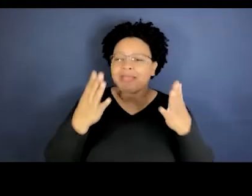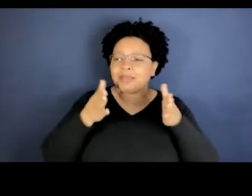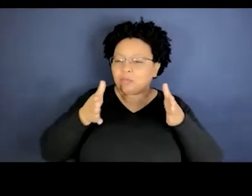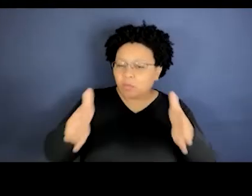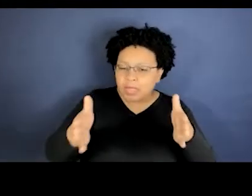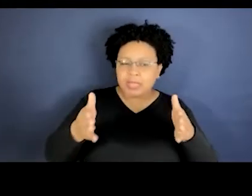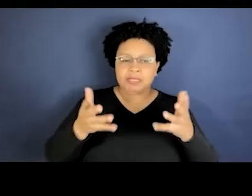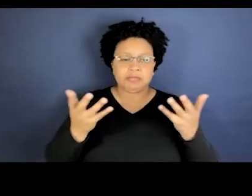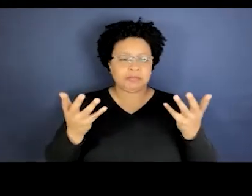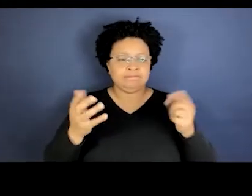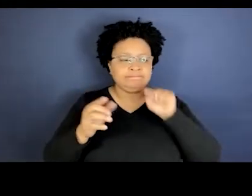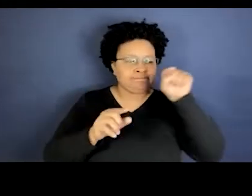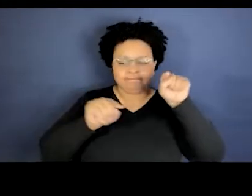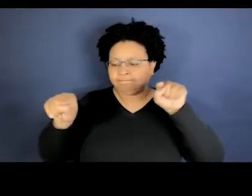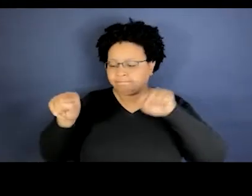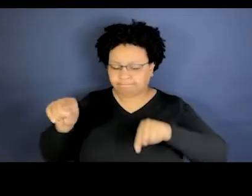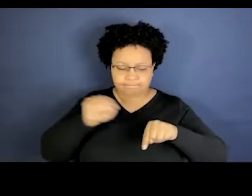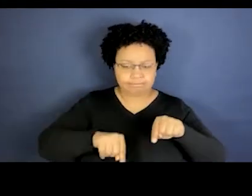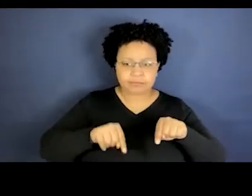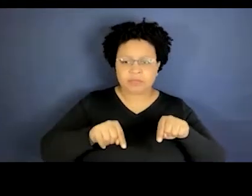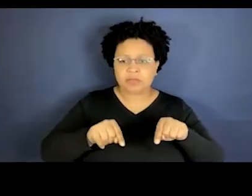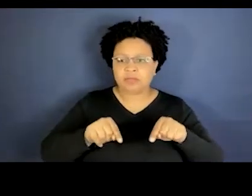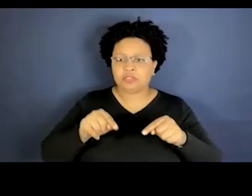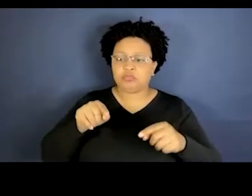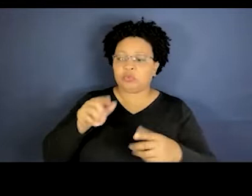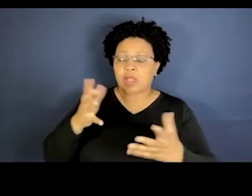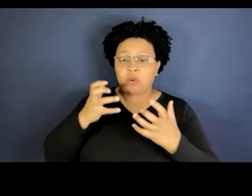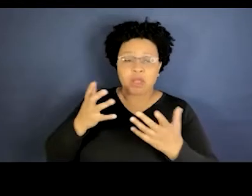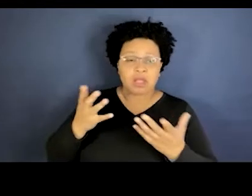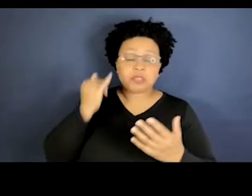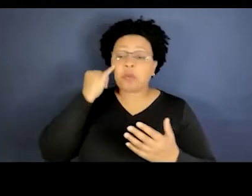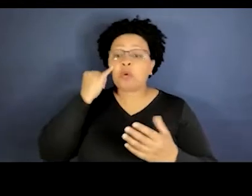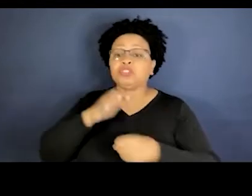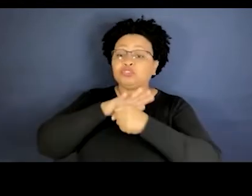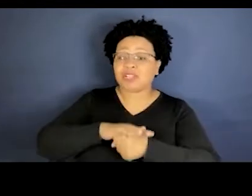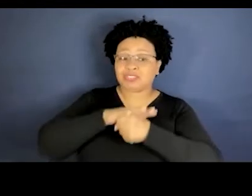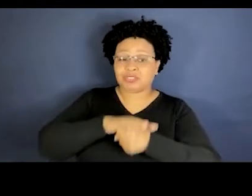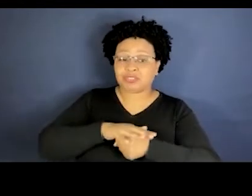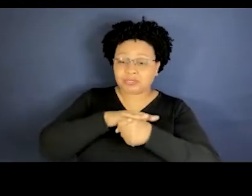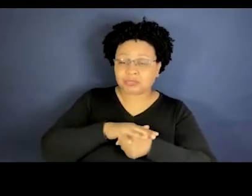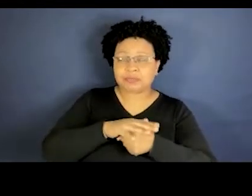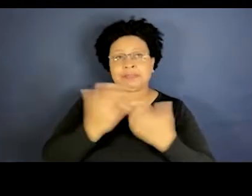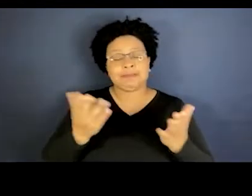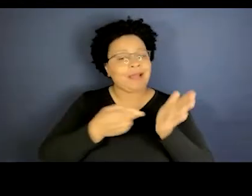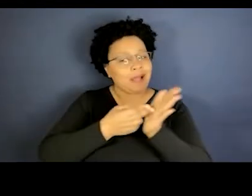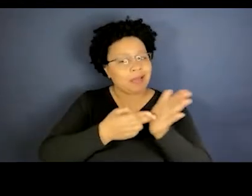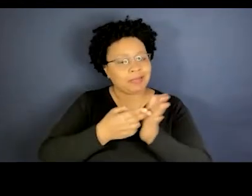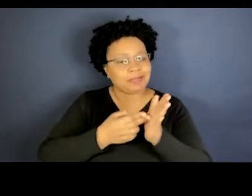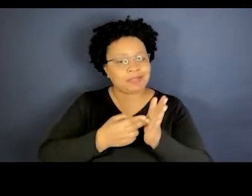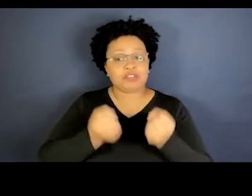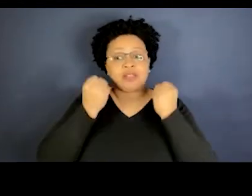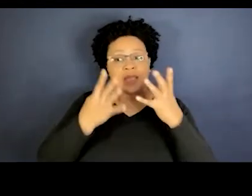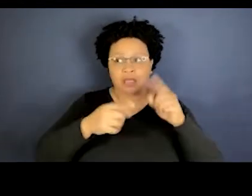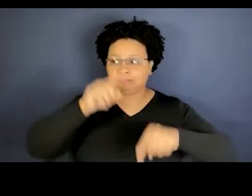to this, to the outcome that she desires, right? So if a stressor hit, And let's just be honest, a variety